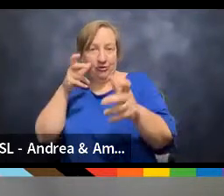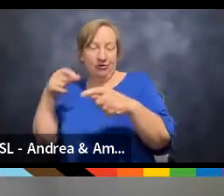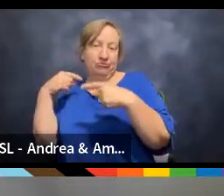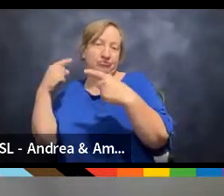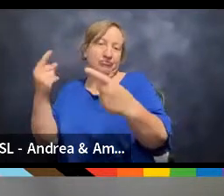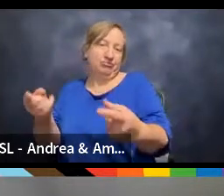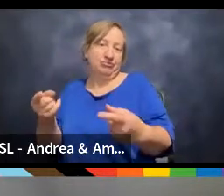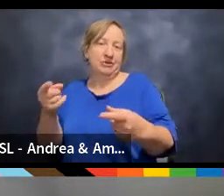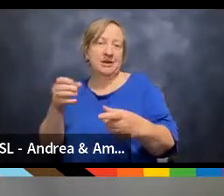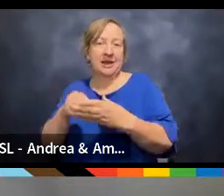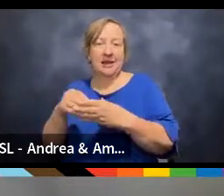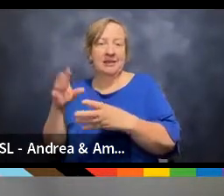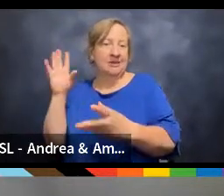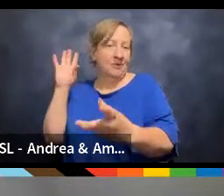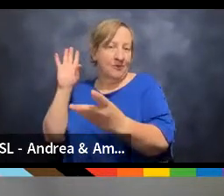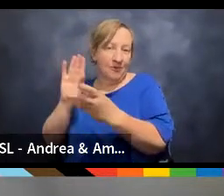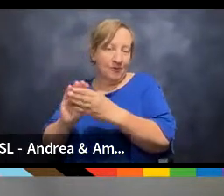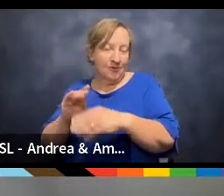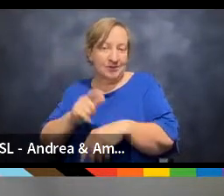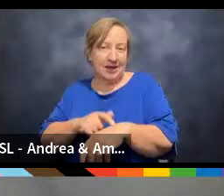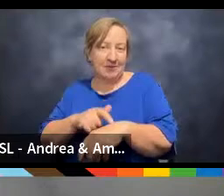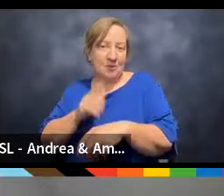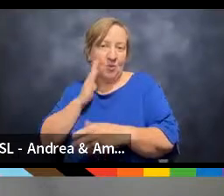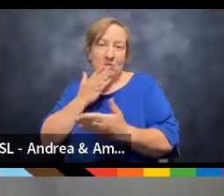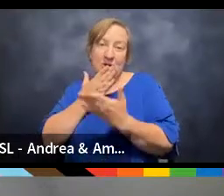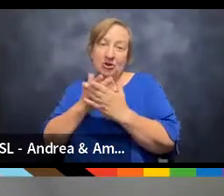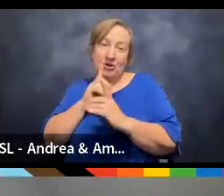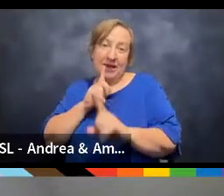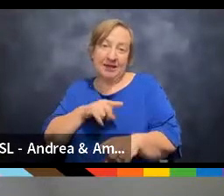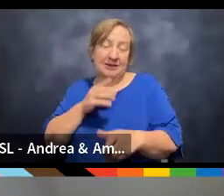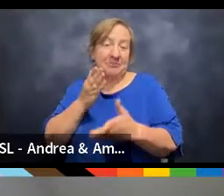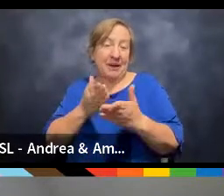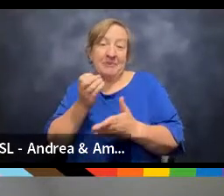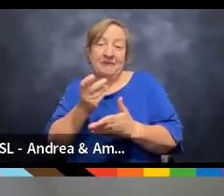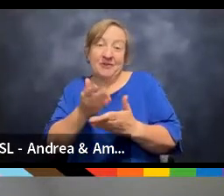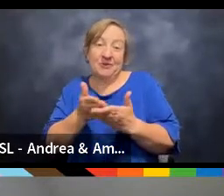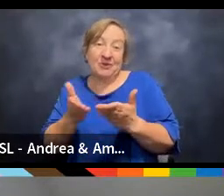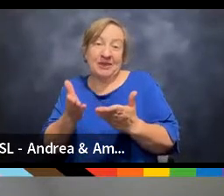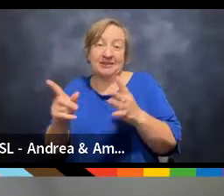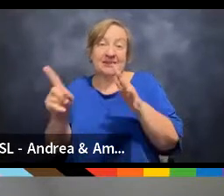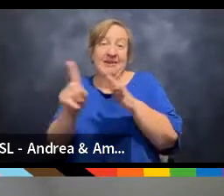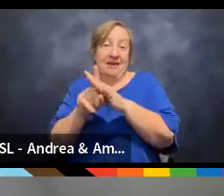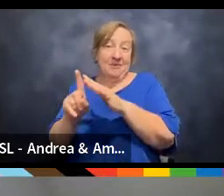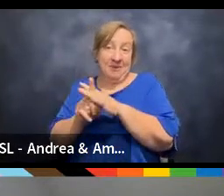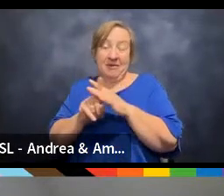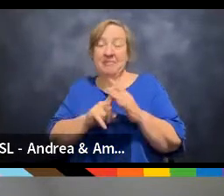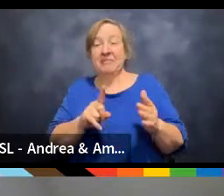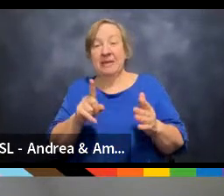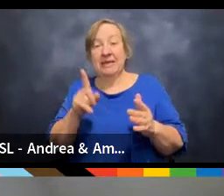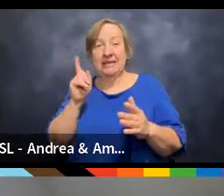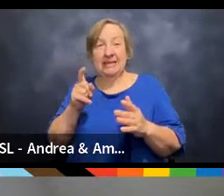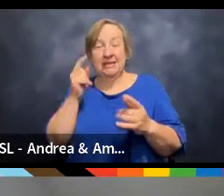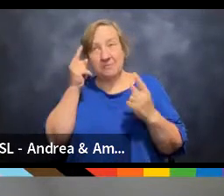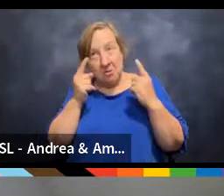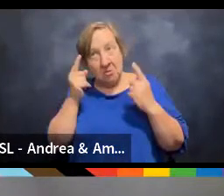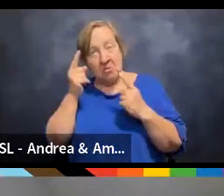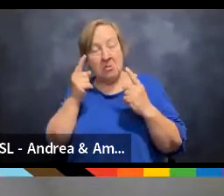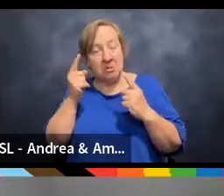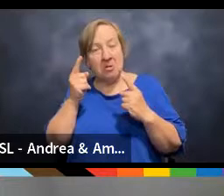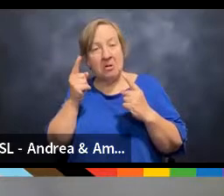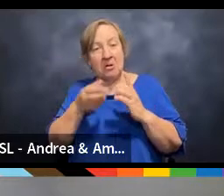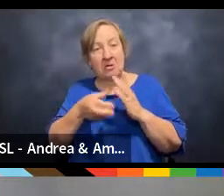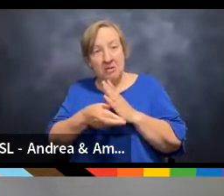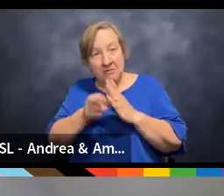in the whole scope of things, and we'll have good answers. Now there might be a few things that come up that need to be considered and